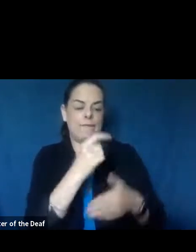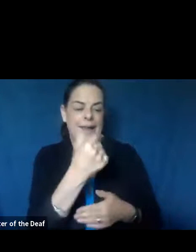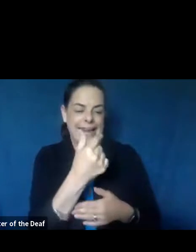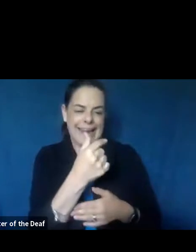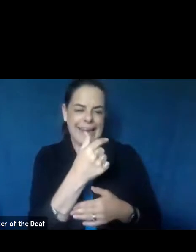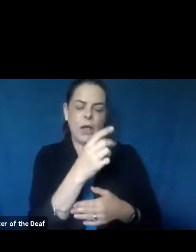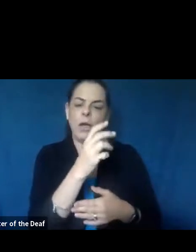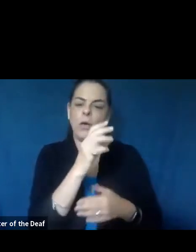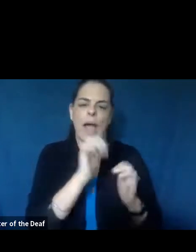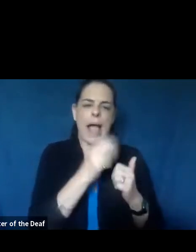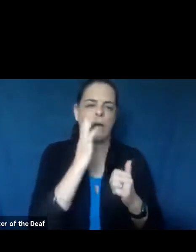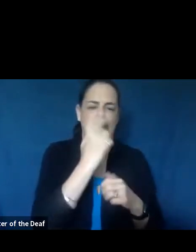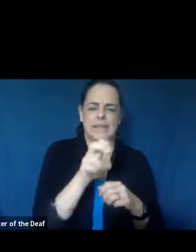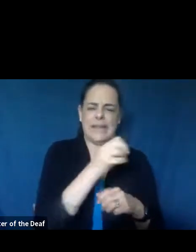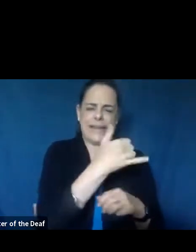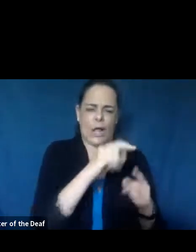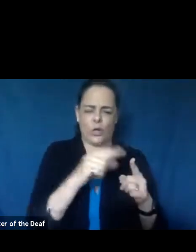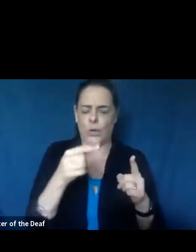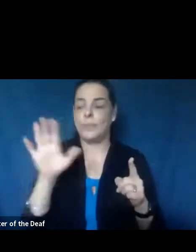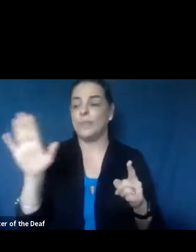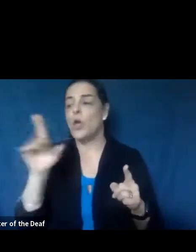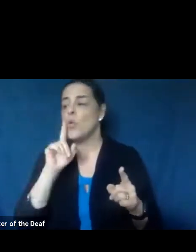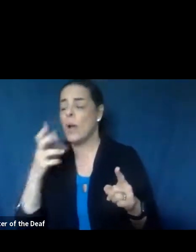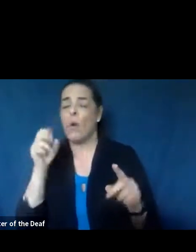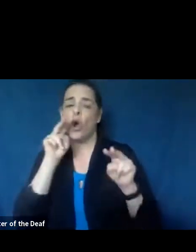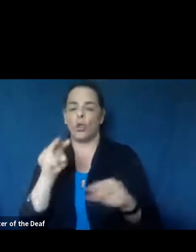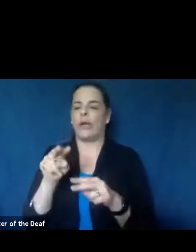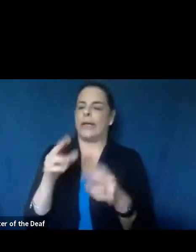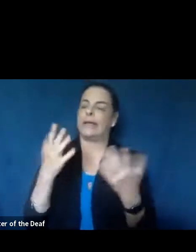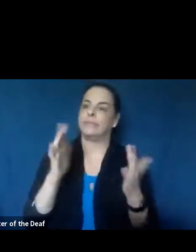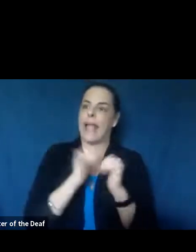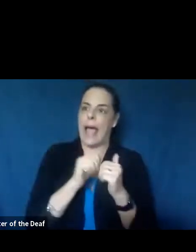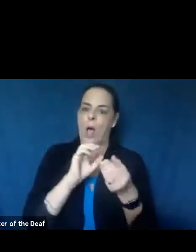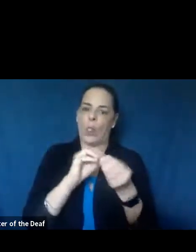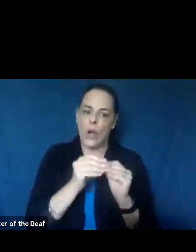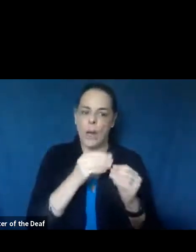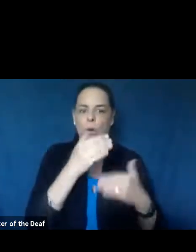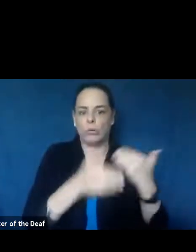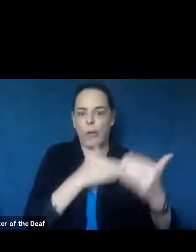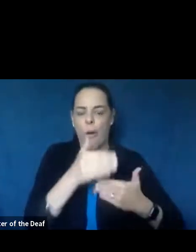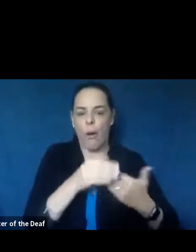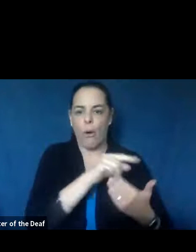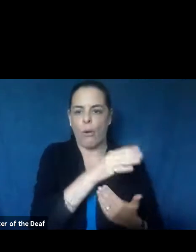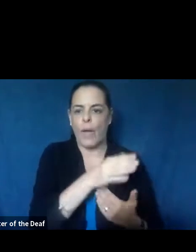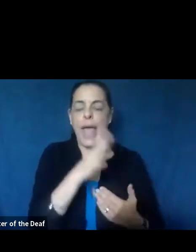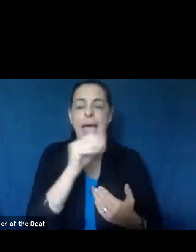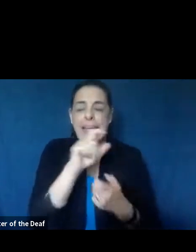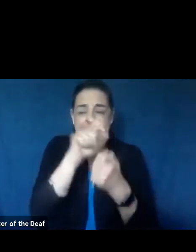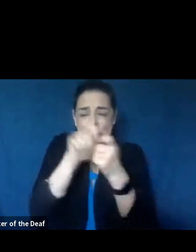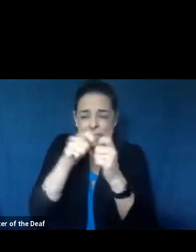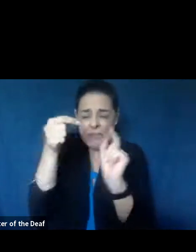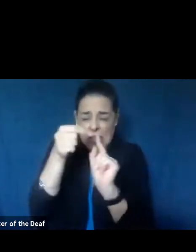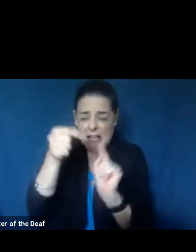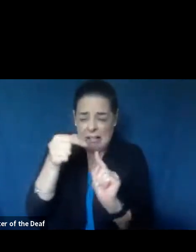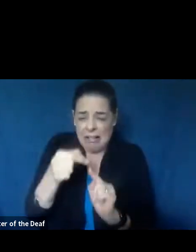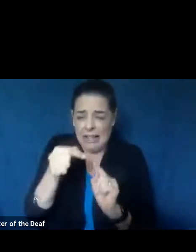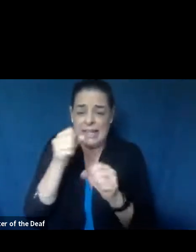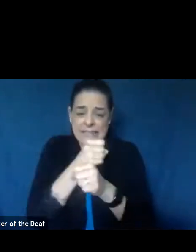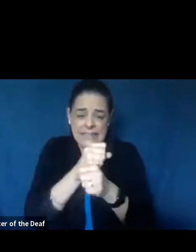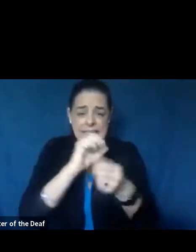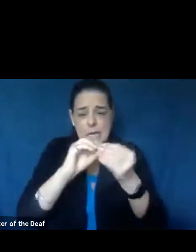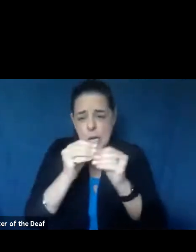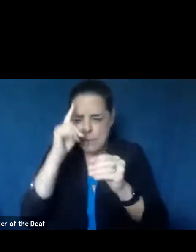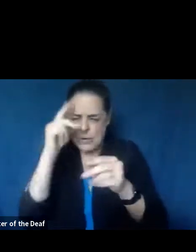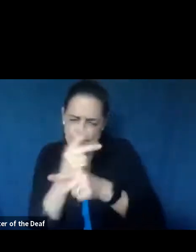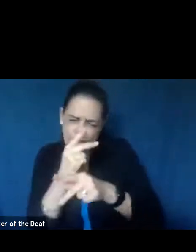yellow to green as well? I think we're really wanting to look at trends and getting into the nuances of all of the different statistical models and